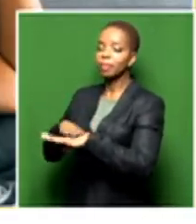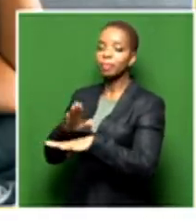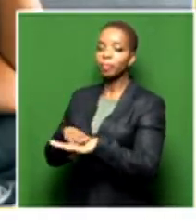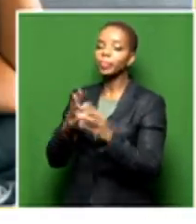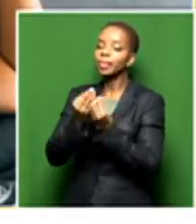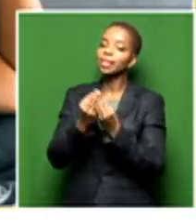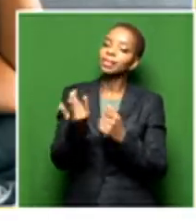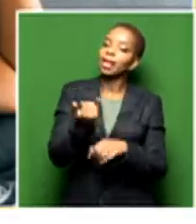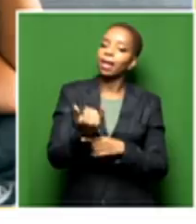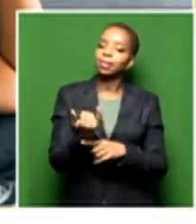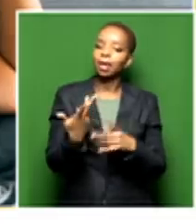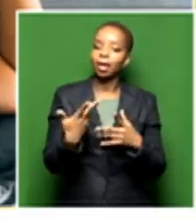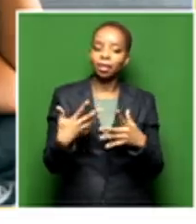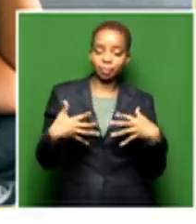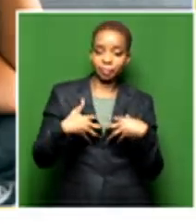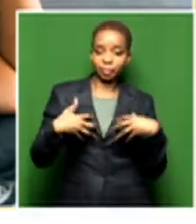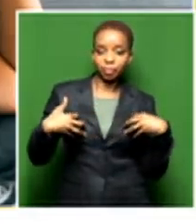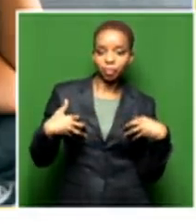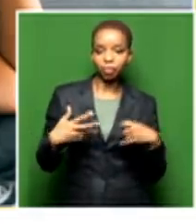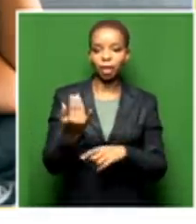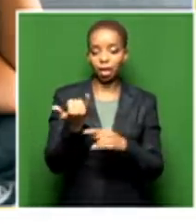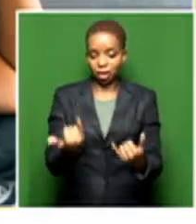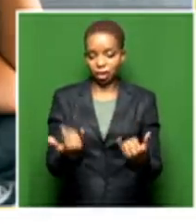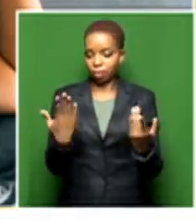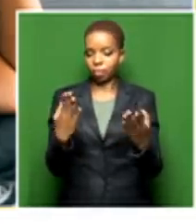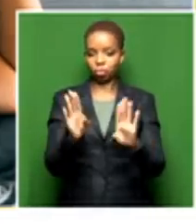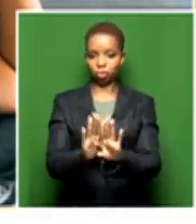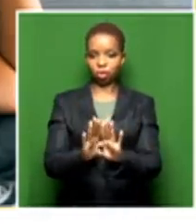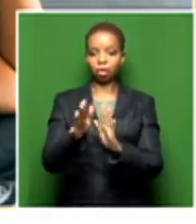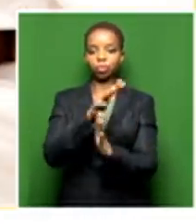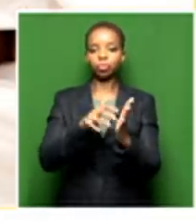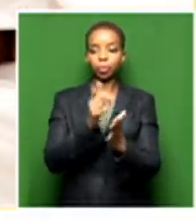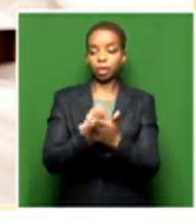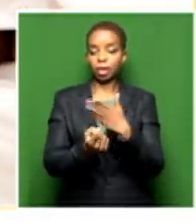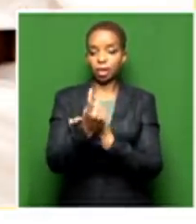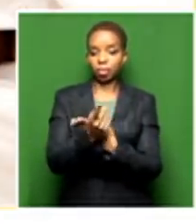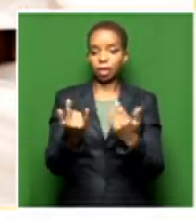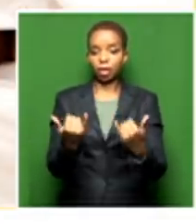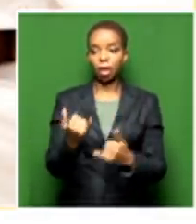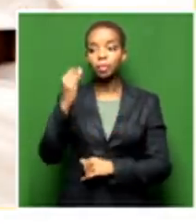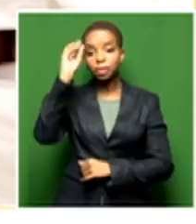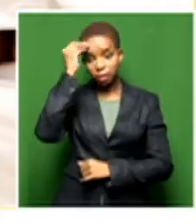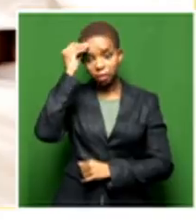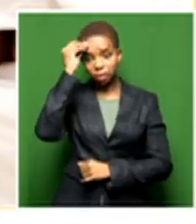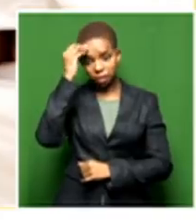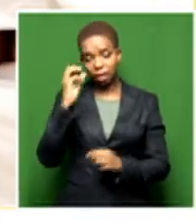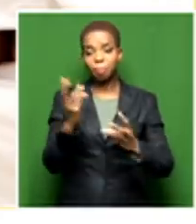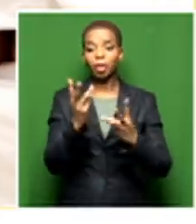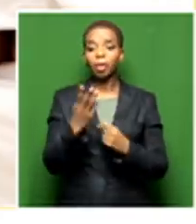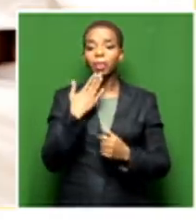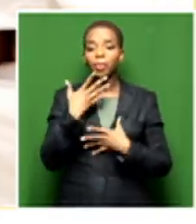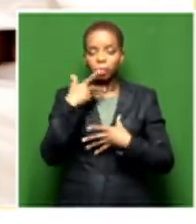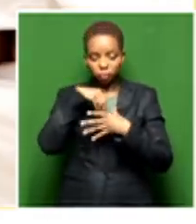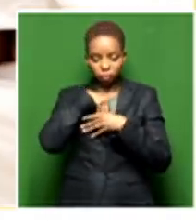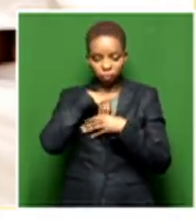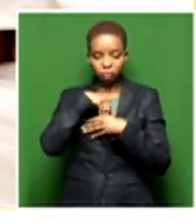anxiety, and what we're finding with this whole lockdown story at the moment, it's quite interesting. Introvert people are